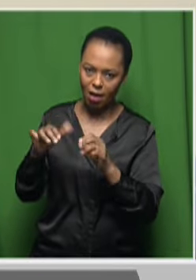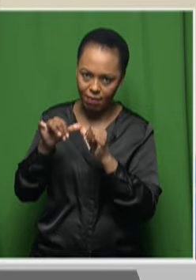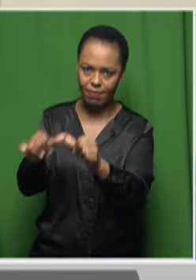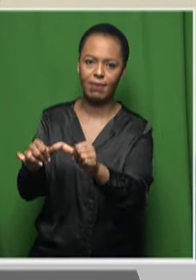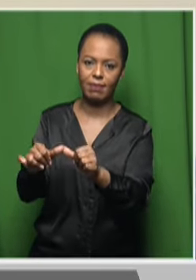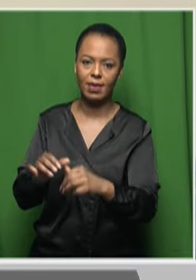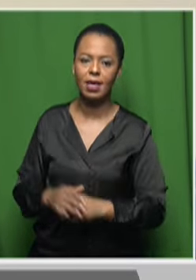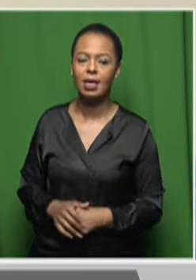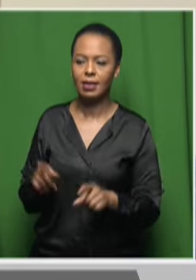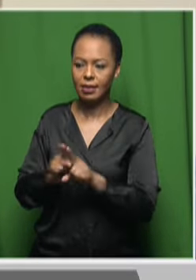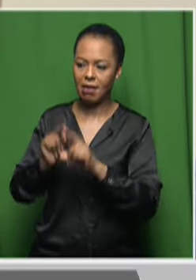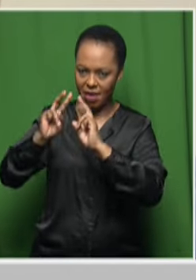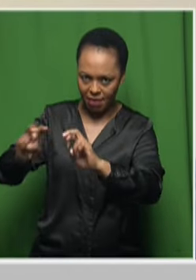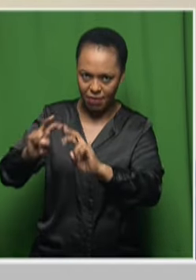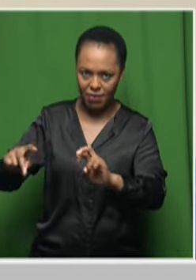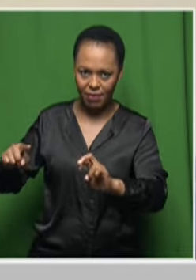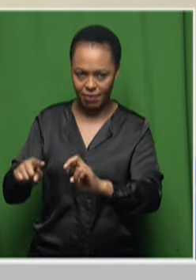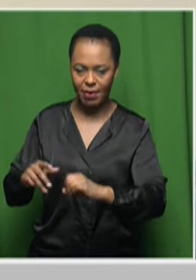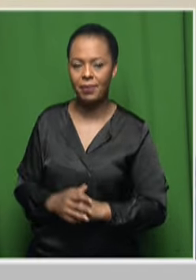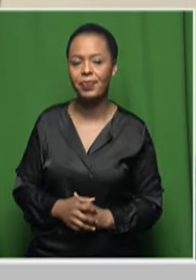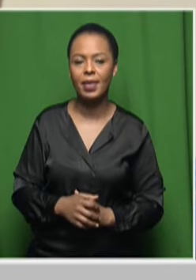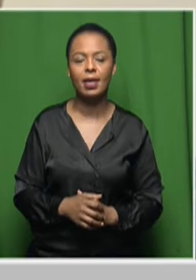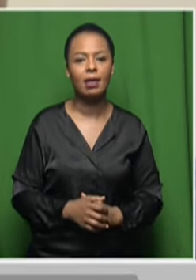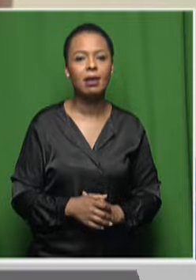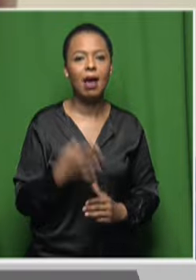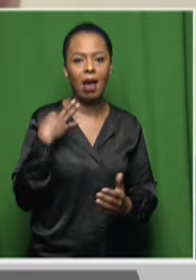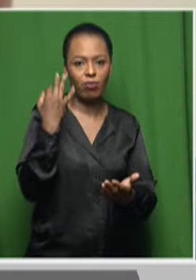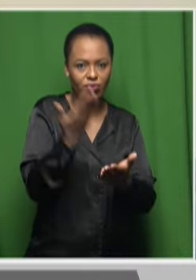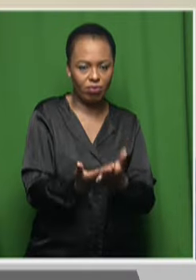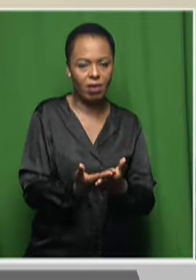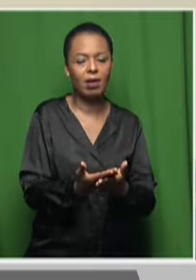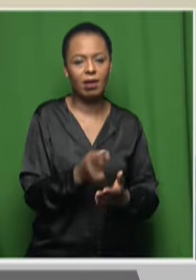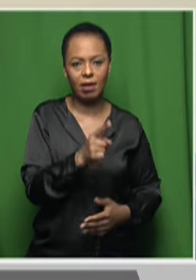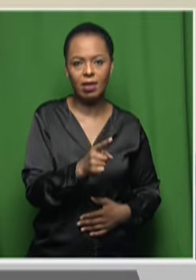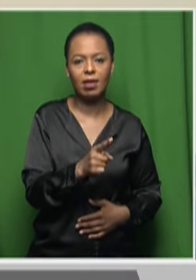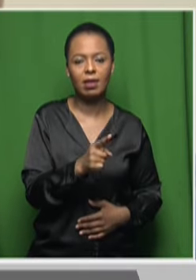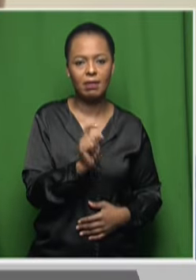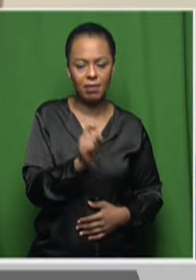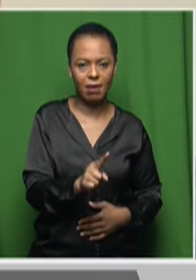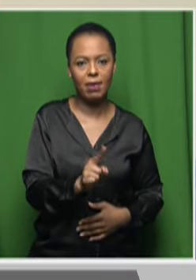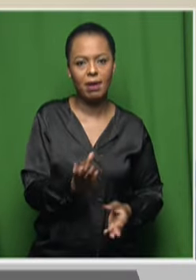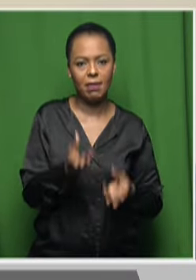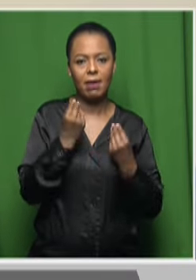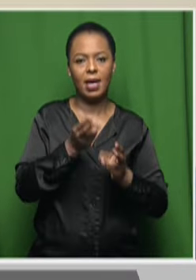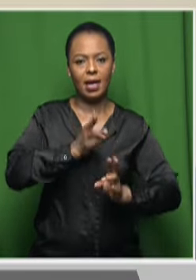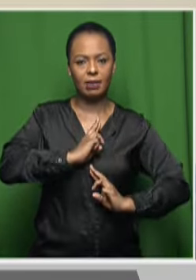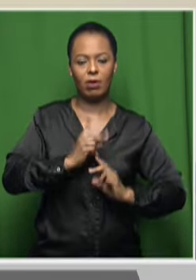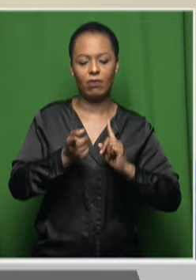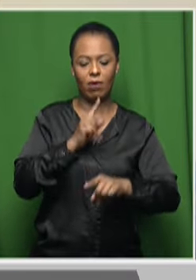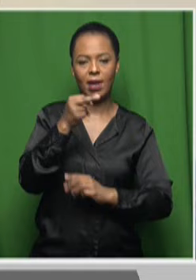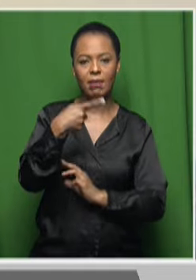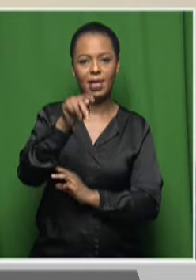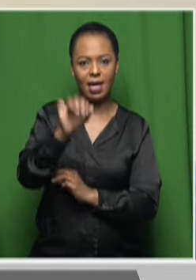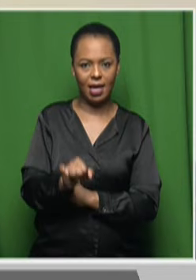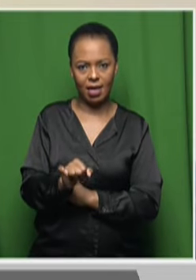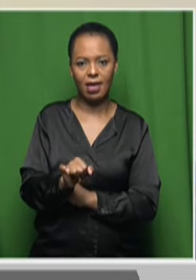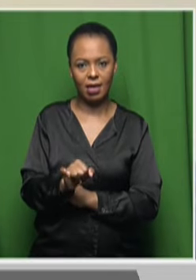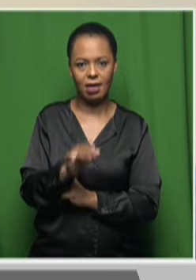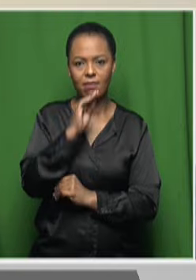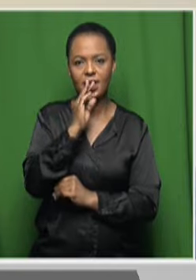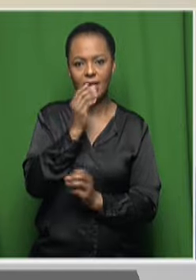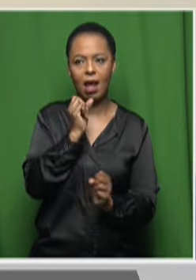That we have already applied, that we have already received a response from NPA, that we are